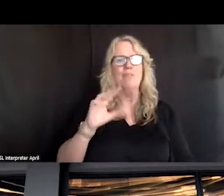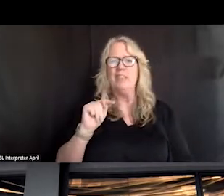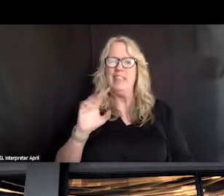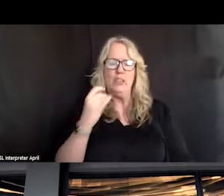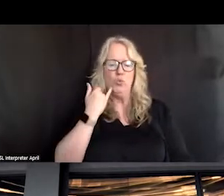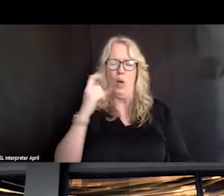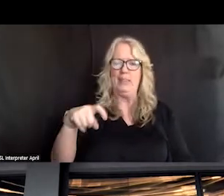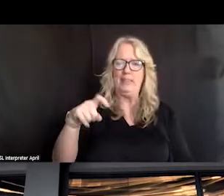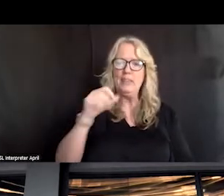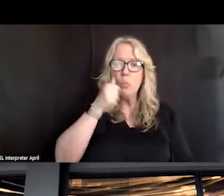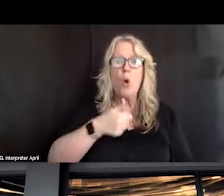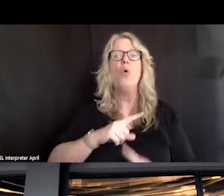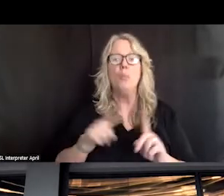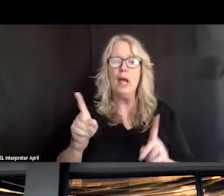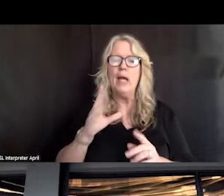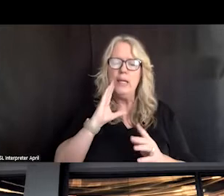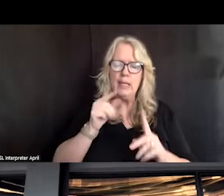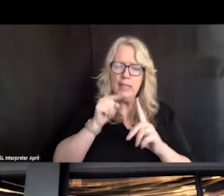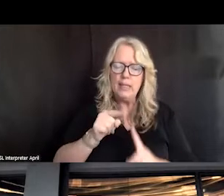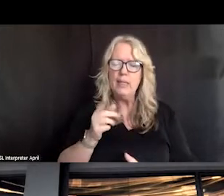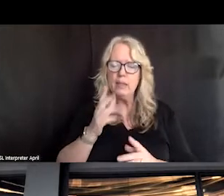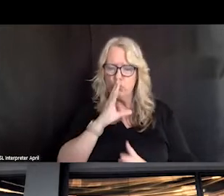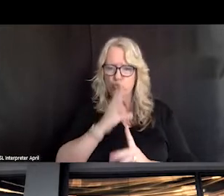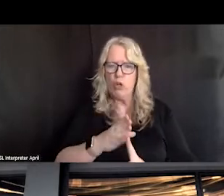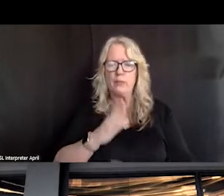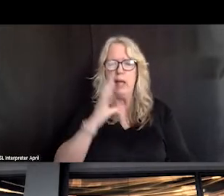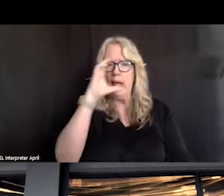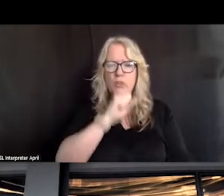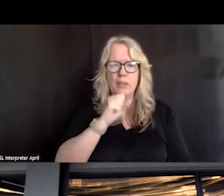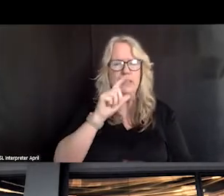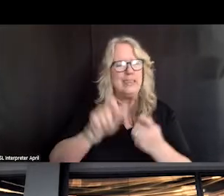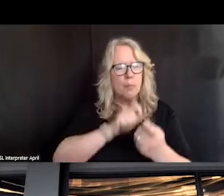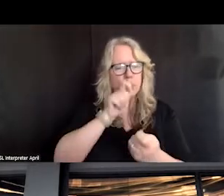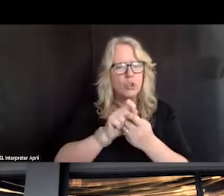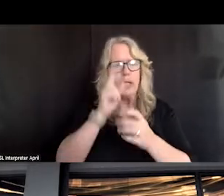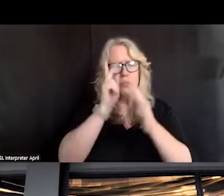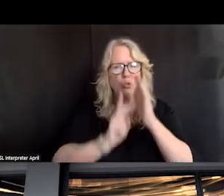tomorrow? But it is directional estimates, not precise projections.